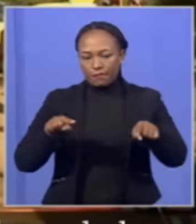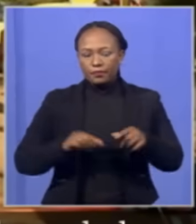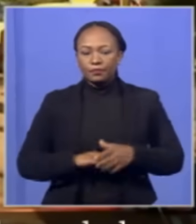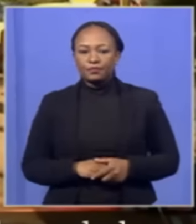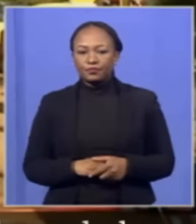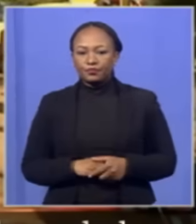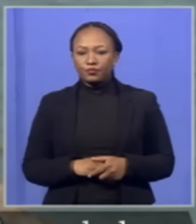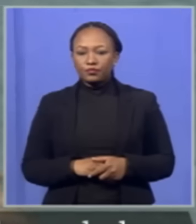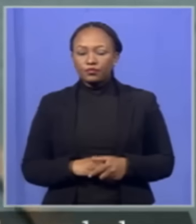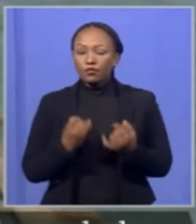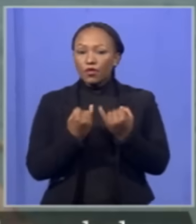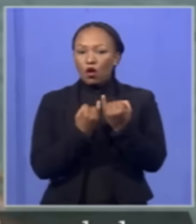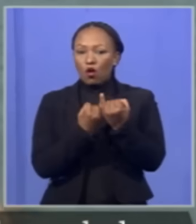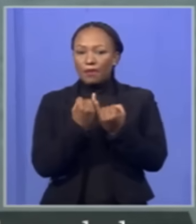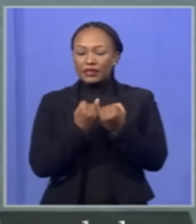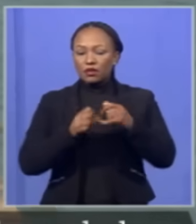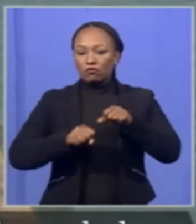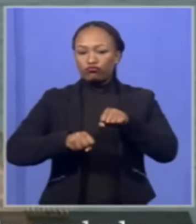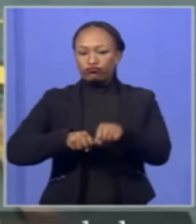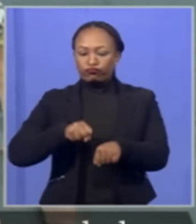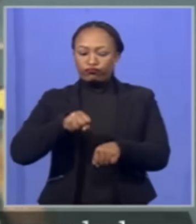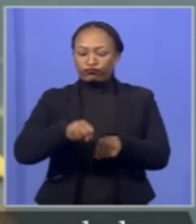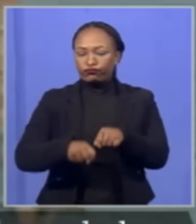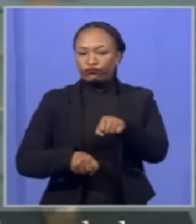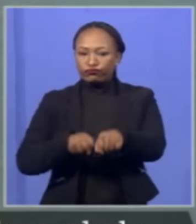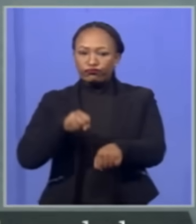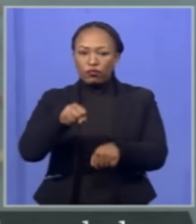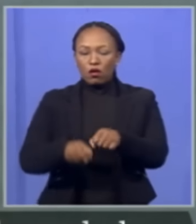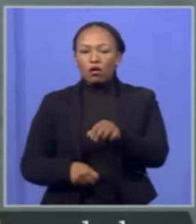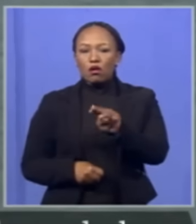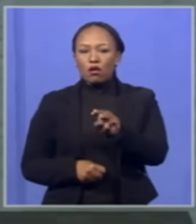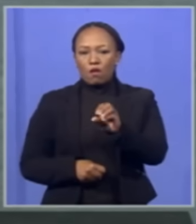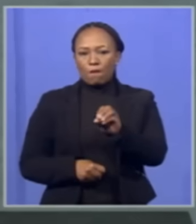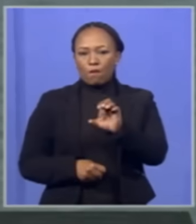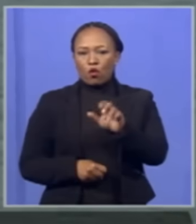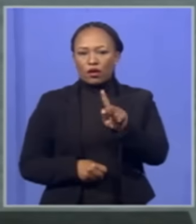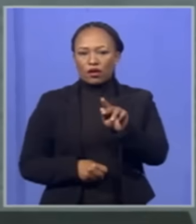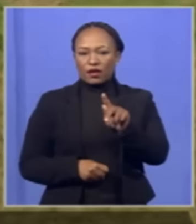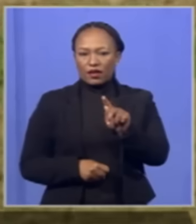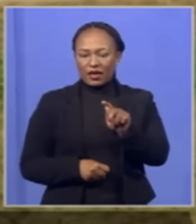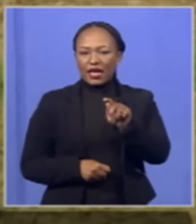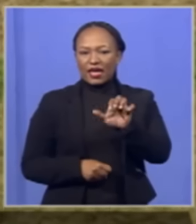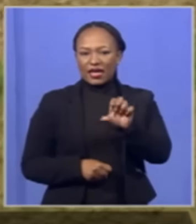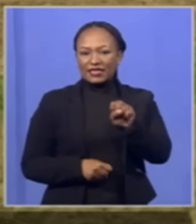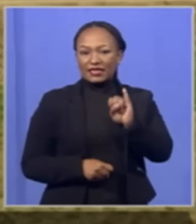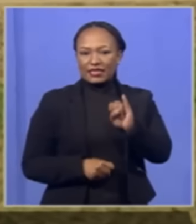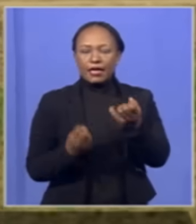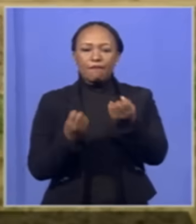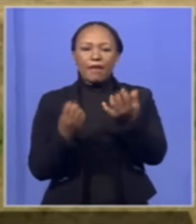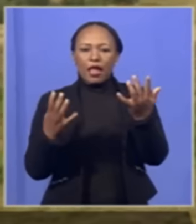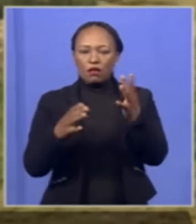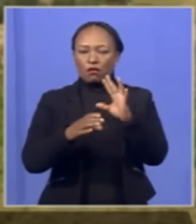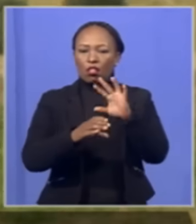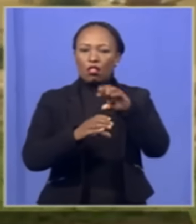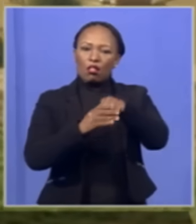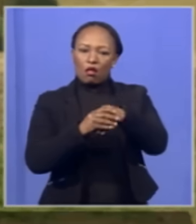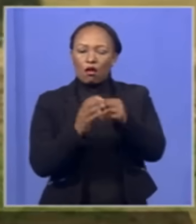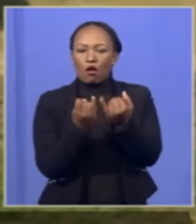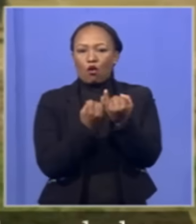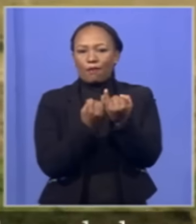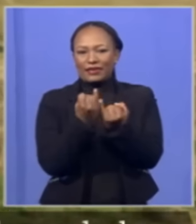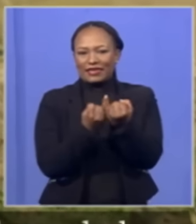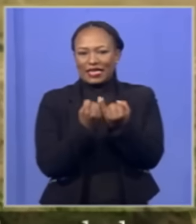Phadišano ya dibaesekele ya Moketsi ke nngwe ya mabelo a go tsenelwa ke magologolo a barati ba mabelo a go ralala le naga. Ba be ba